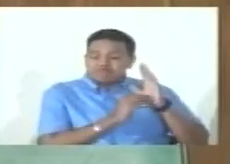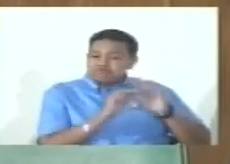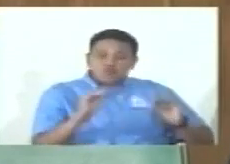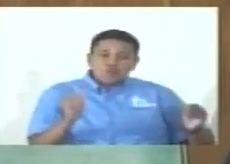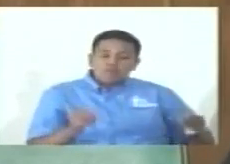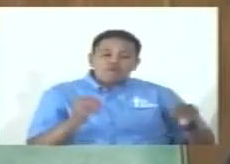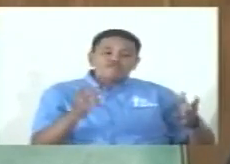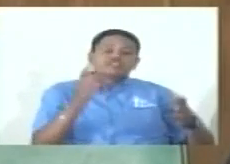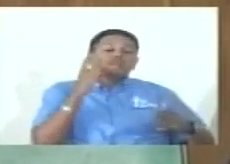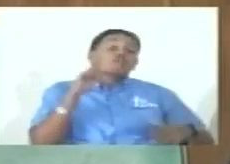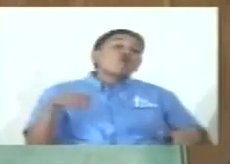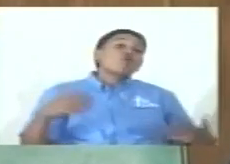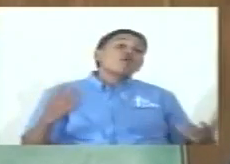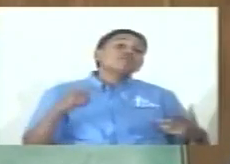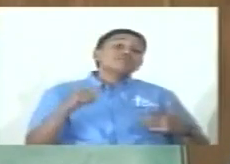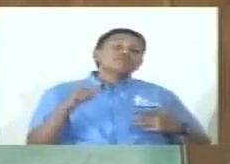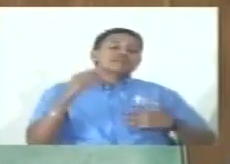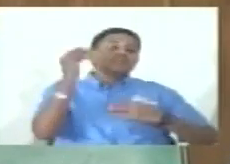for